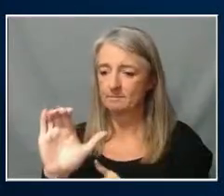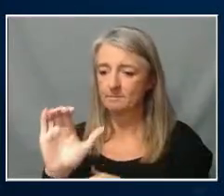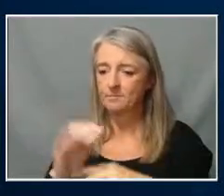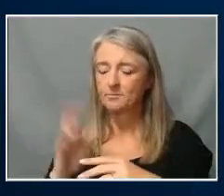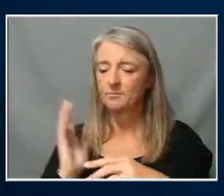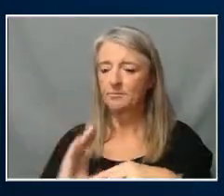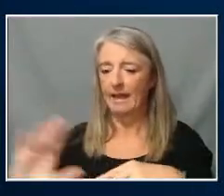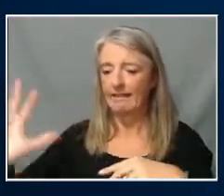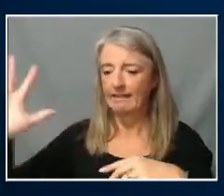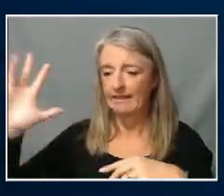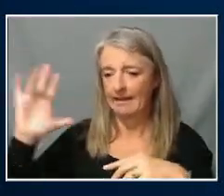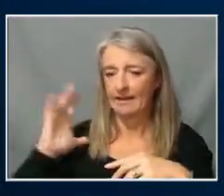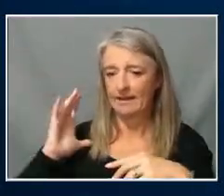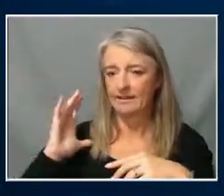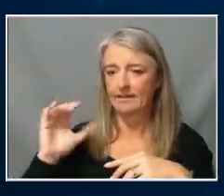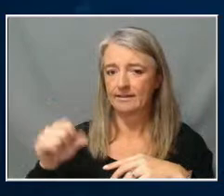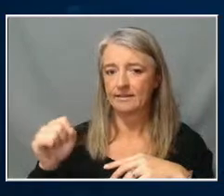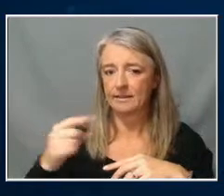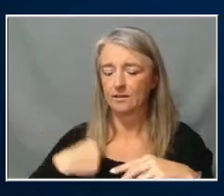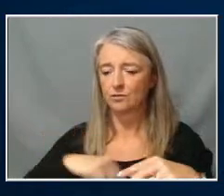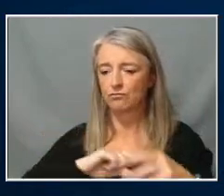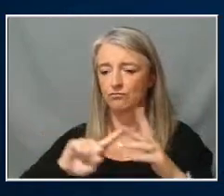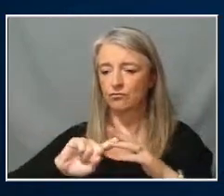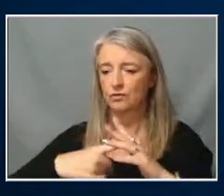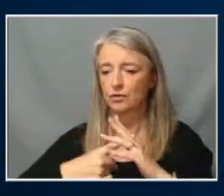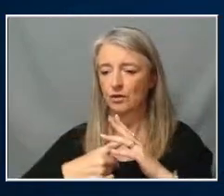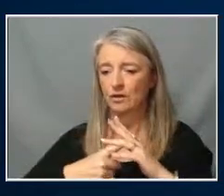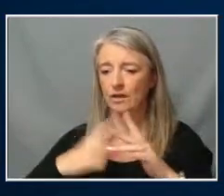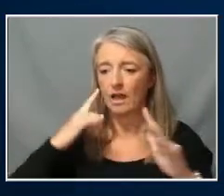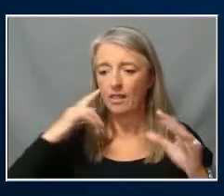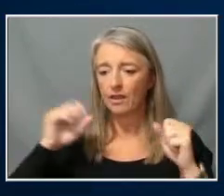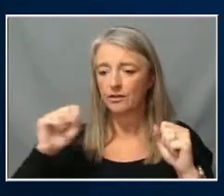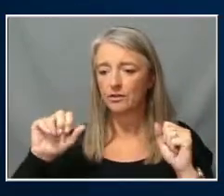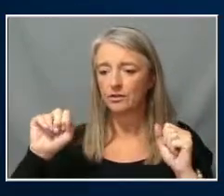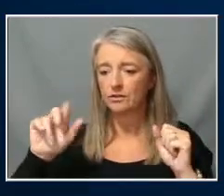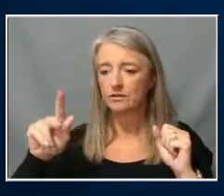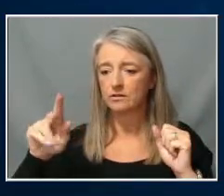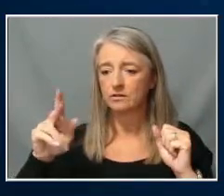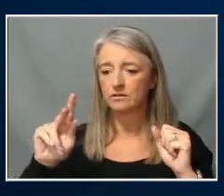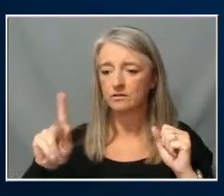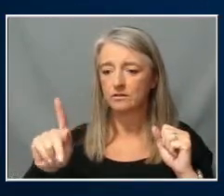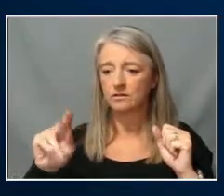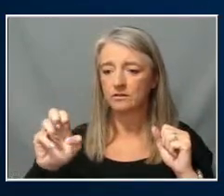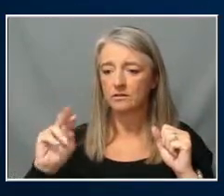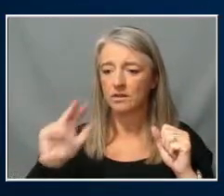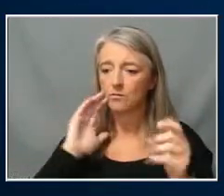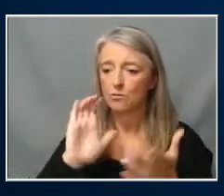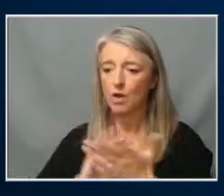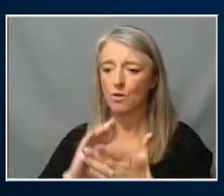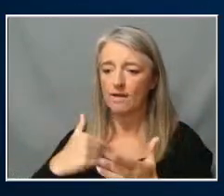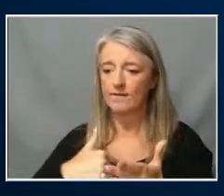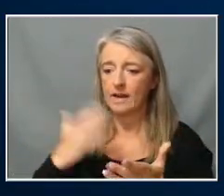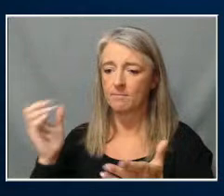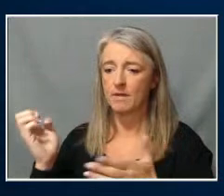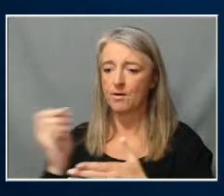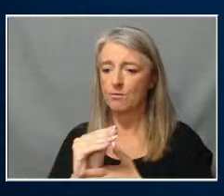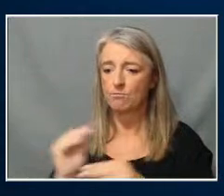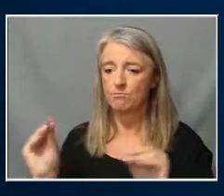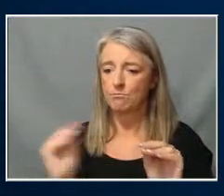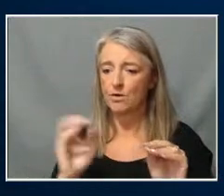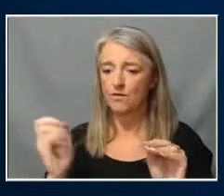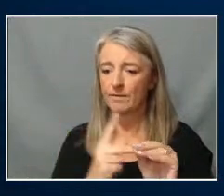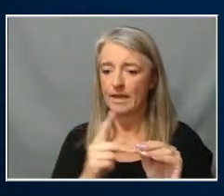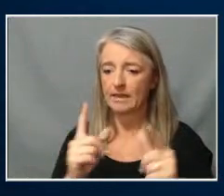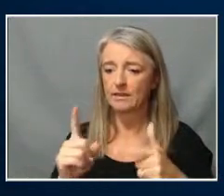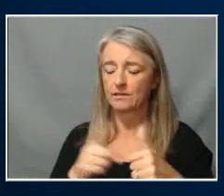day. And yeah, we started this Thunder Gong once my wife and I moved back to Kansas City. We did the first Thunder Gong in 2017,